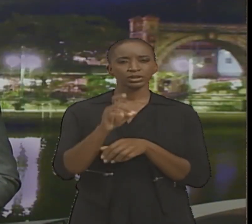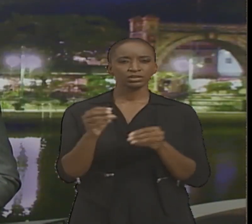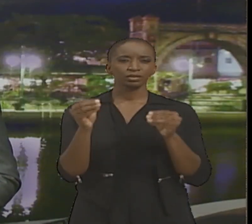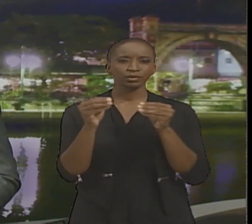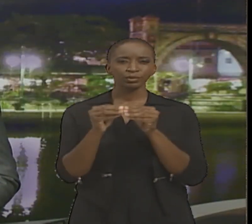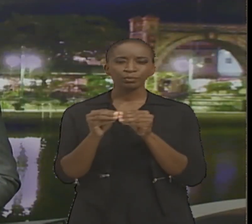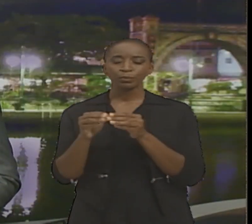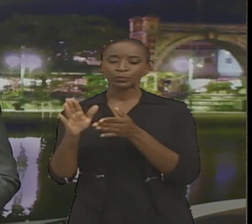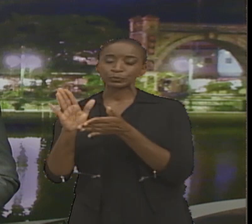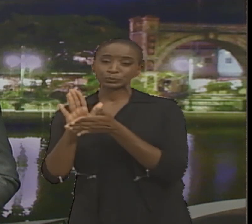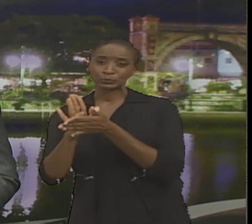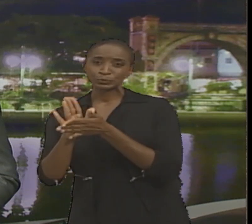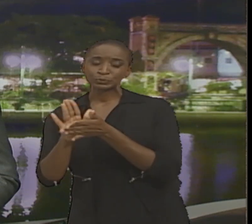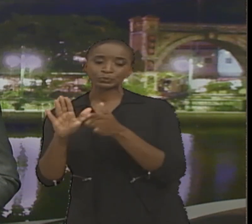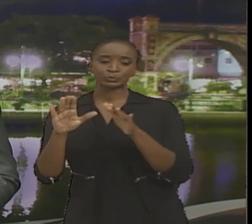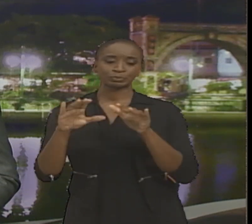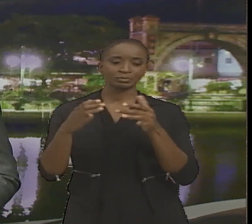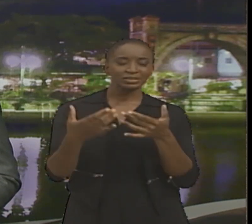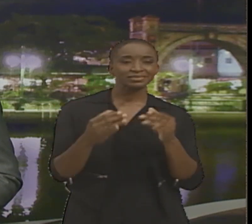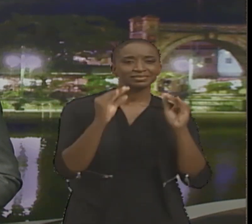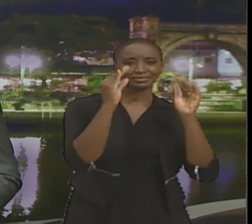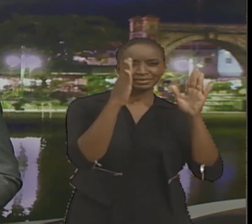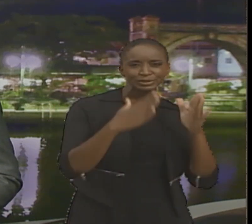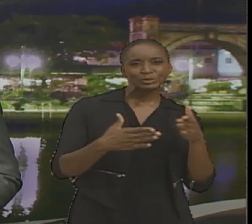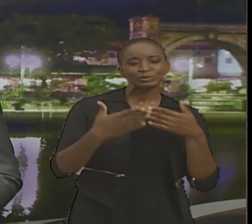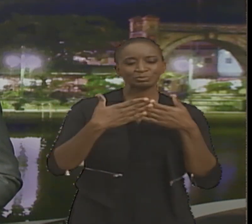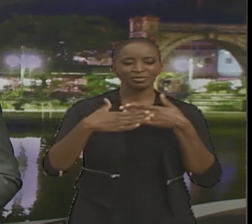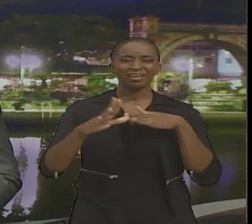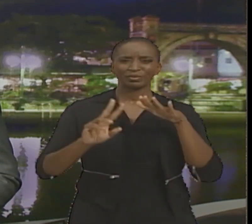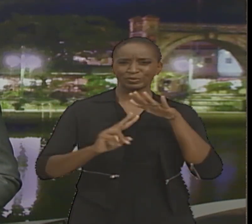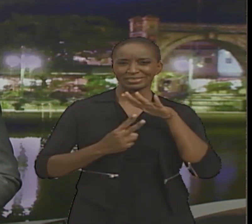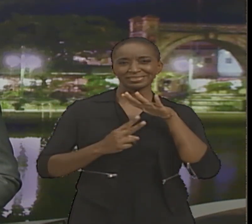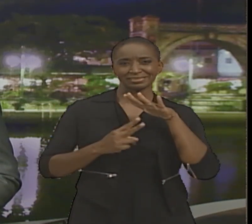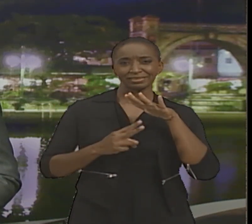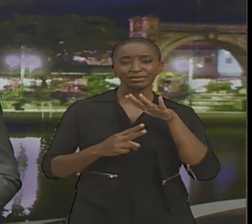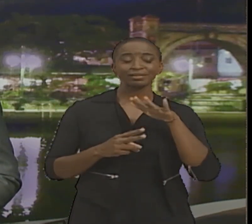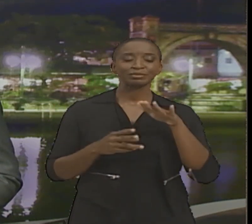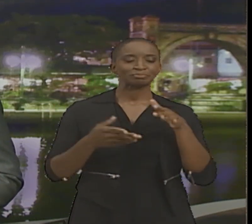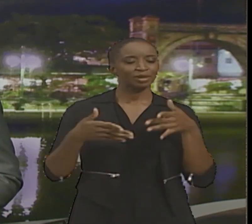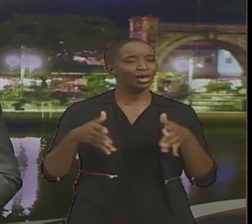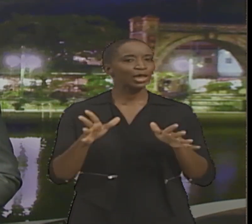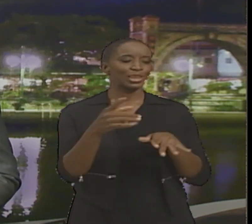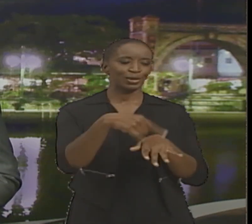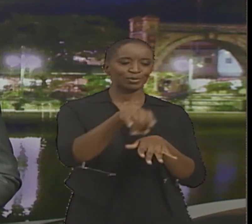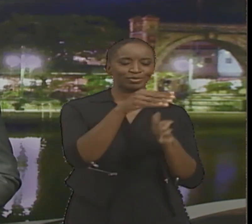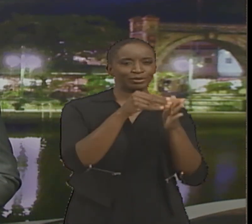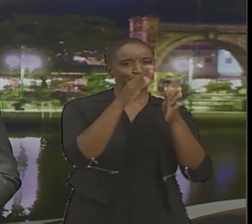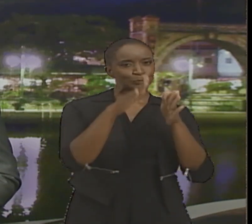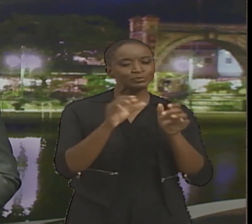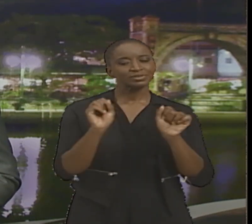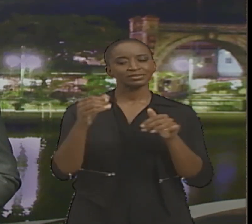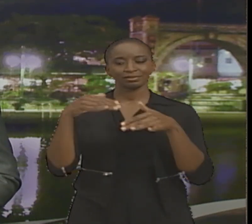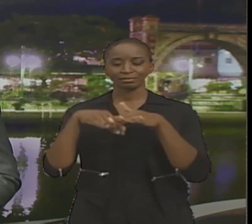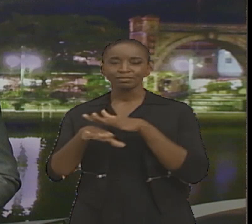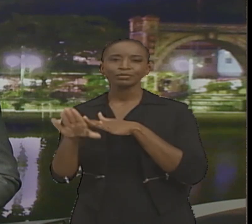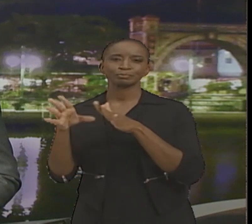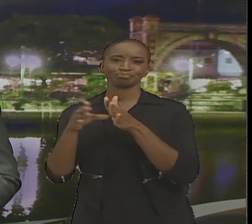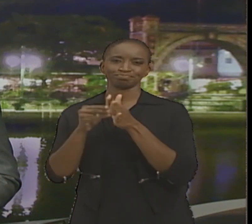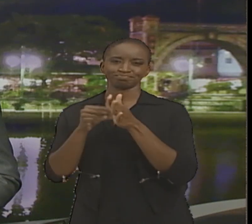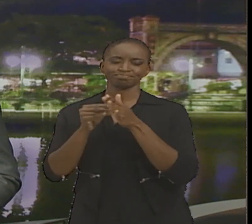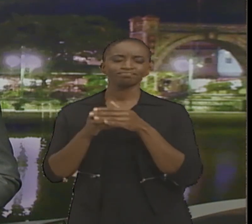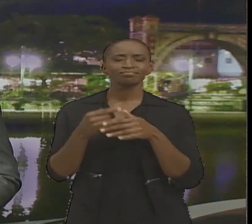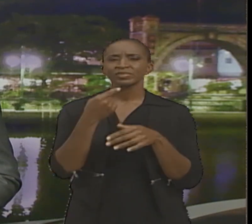Barbados needs to expand capacity and access to its post-secondary institutions. The move, according to Acting Minister of